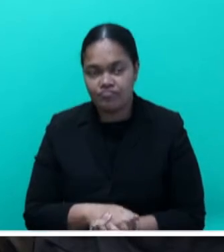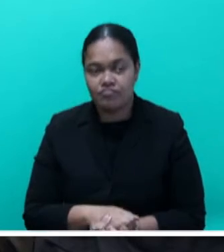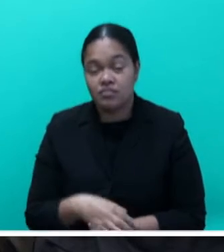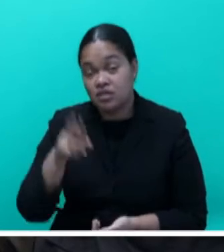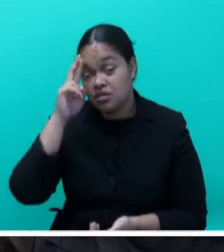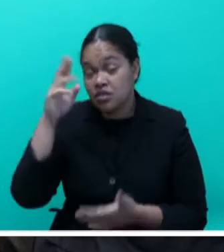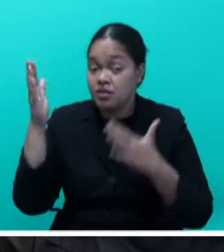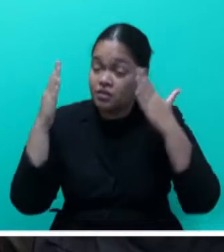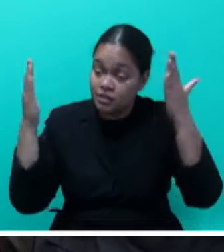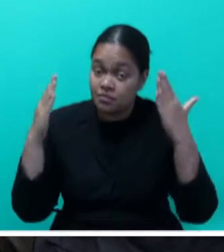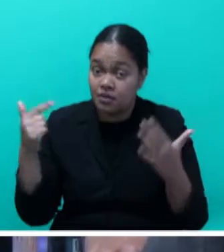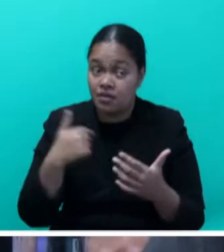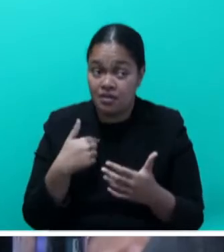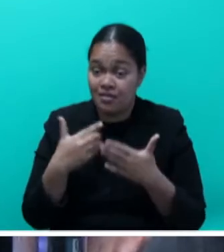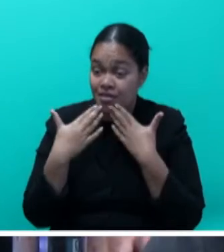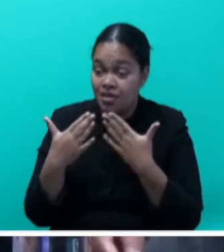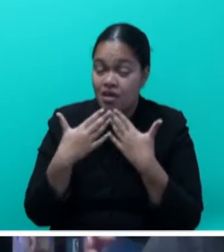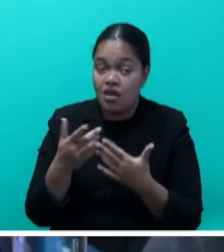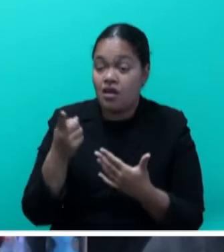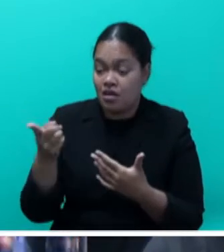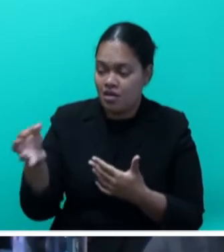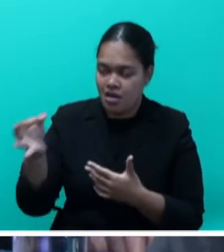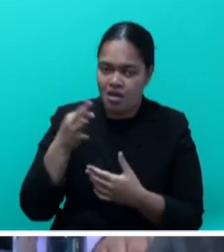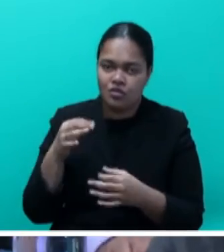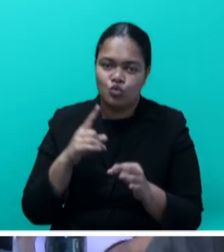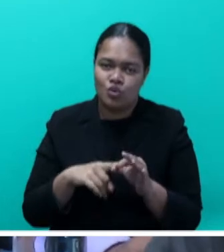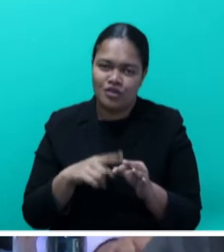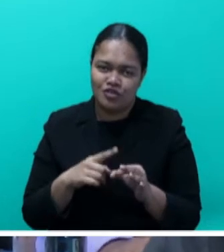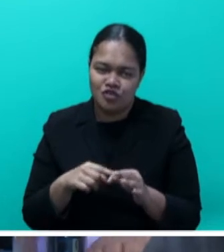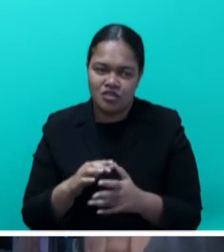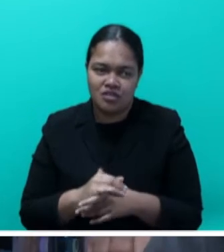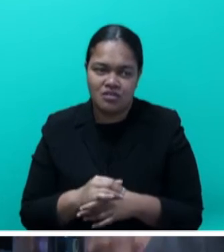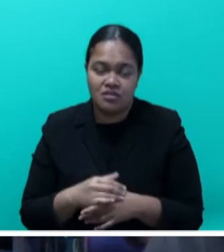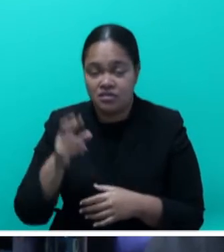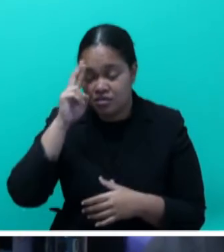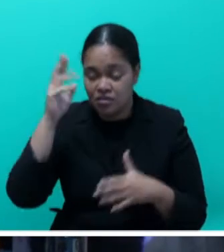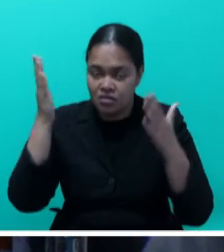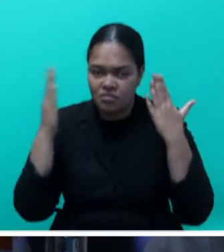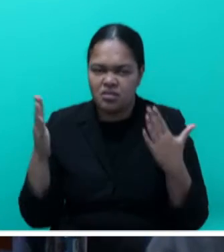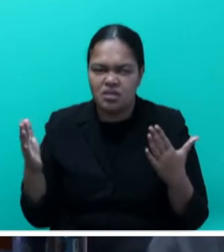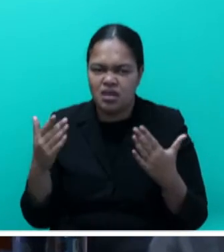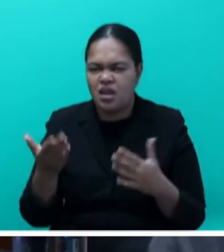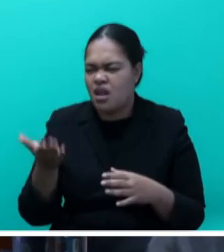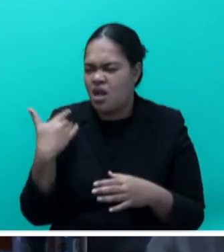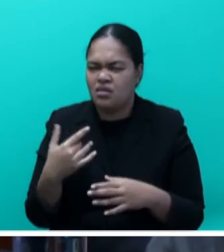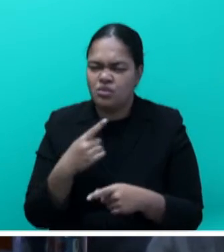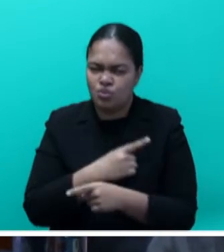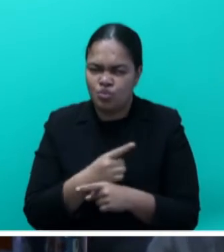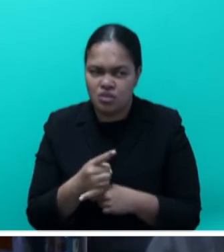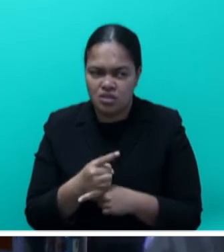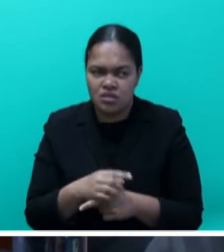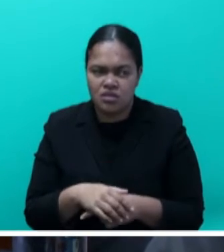Mr. Speaker, sir, I thank the Honourable Bonawalu for the question. Mr. Speaker, sir, just last week, on